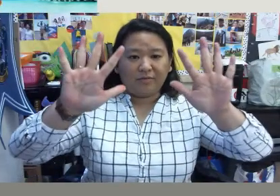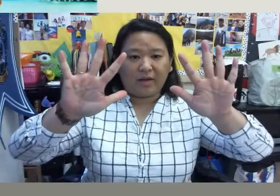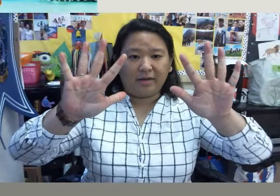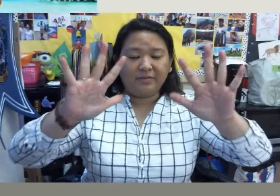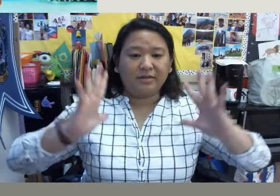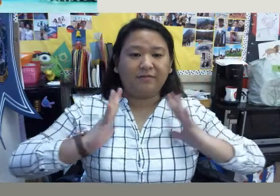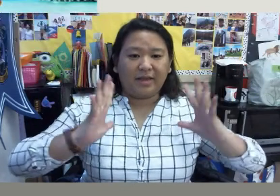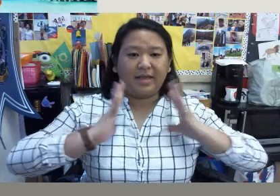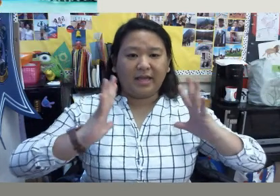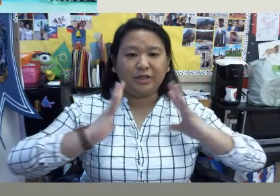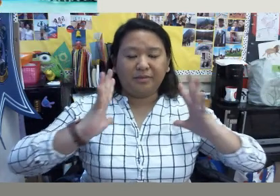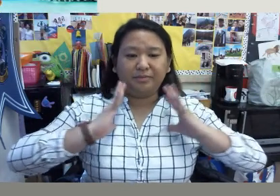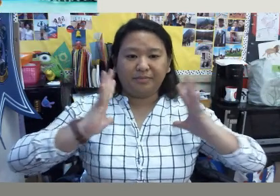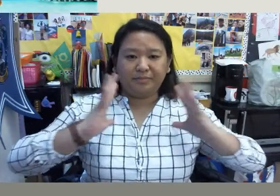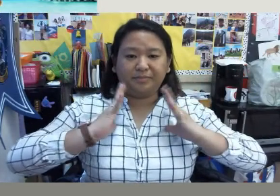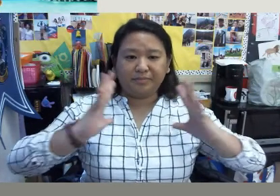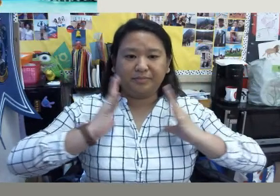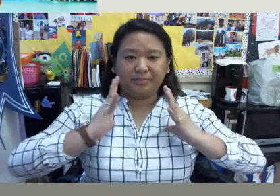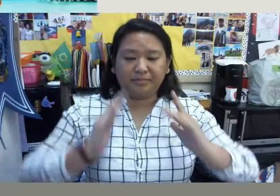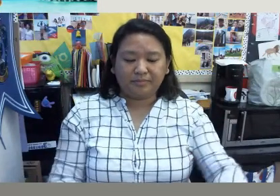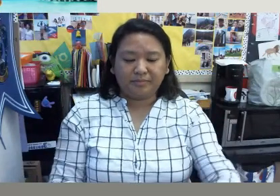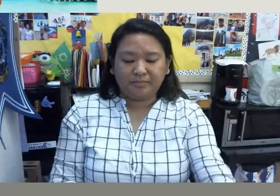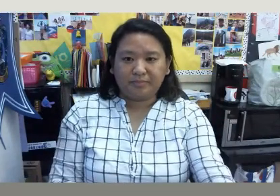Vacation with fives. Vacation.